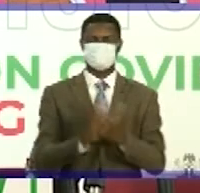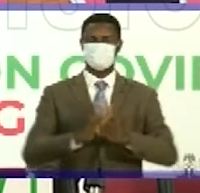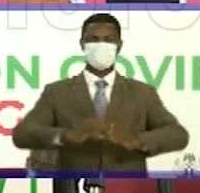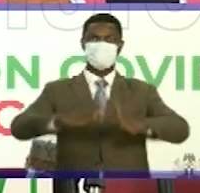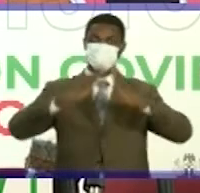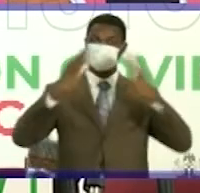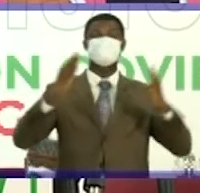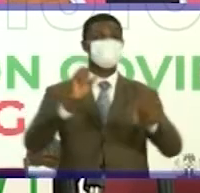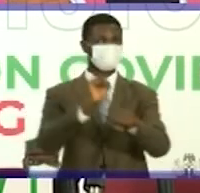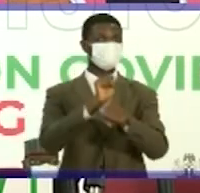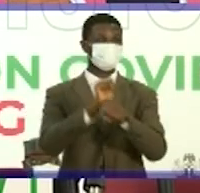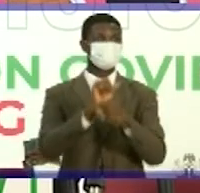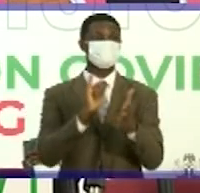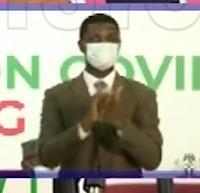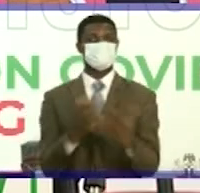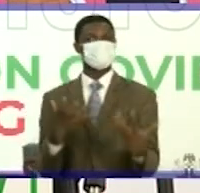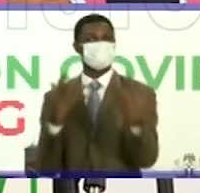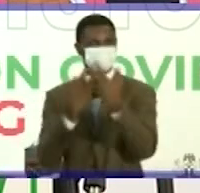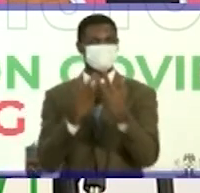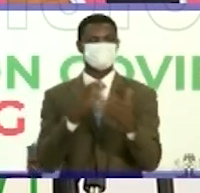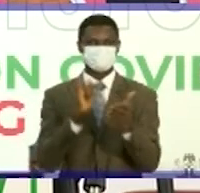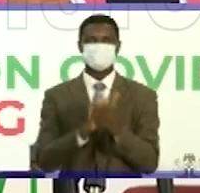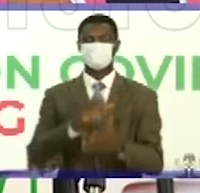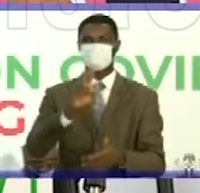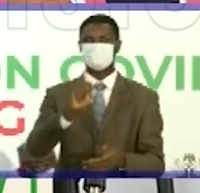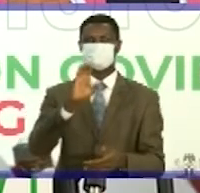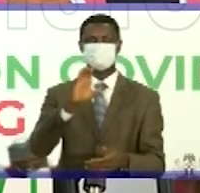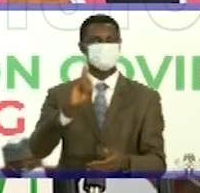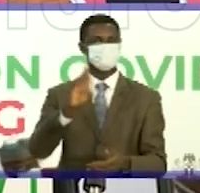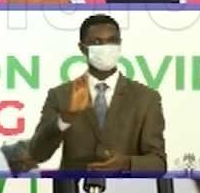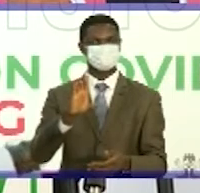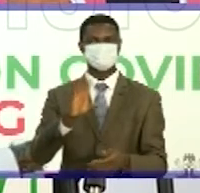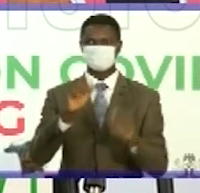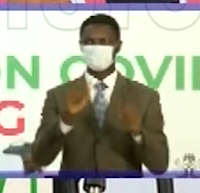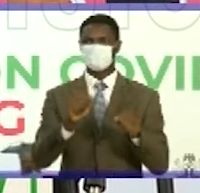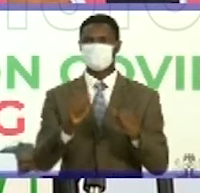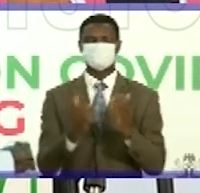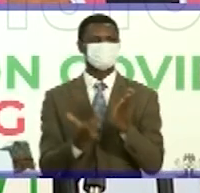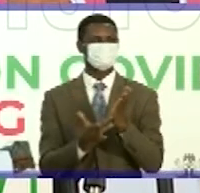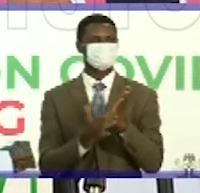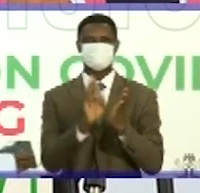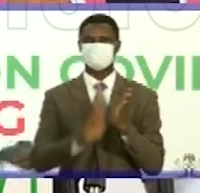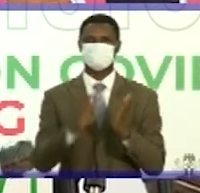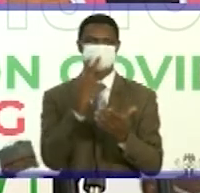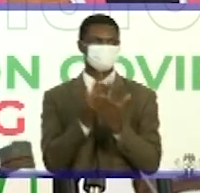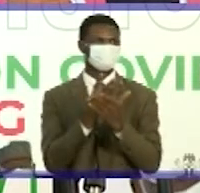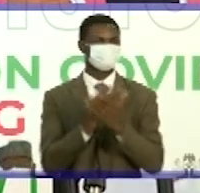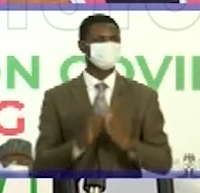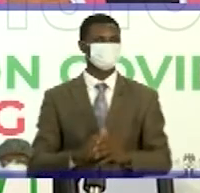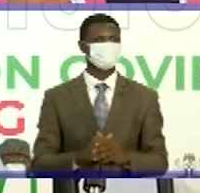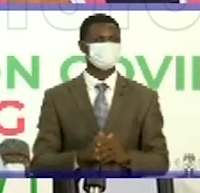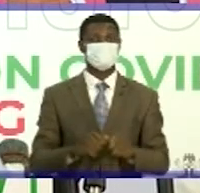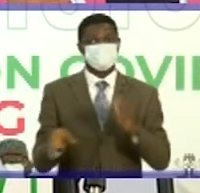to the ability to use data systems that are quite robust. In addition to that, there's